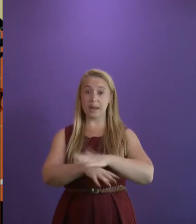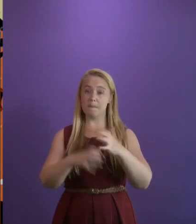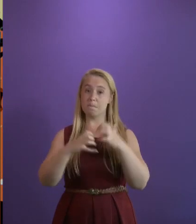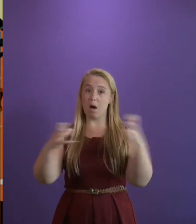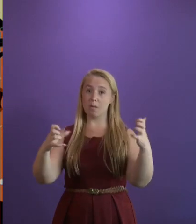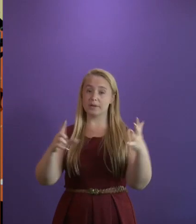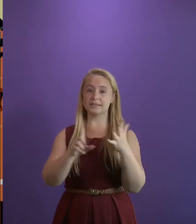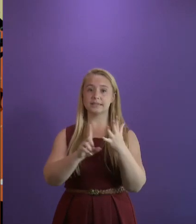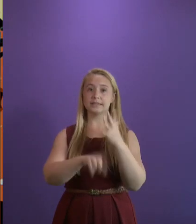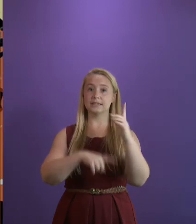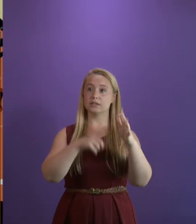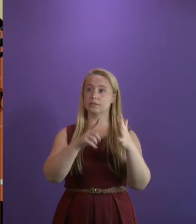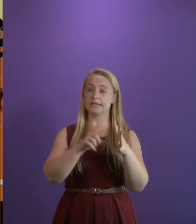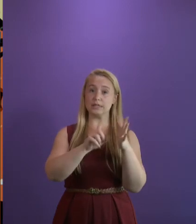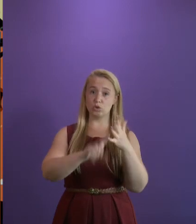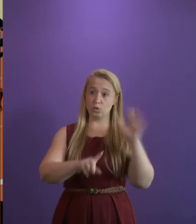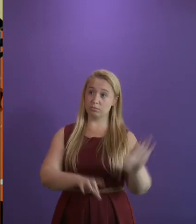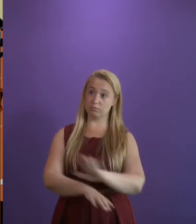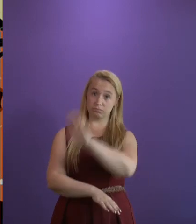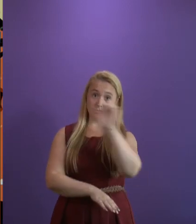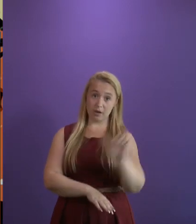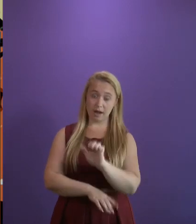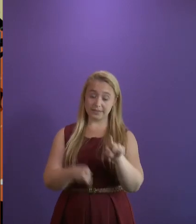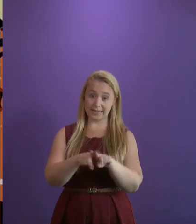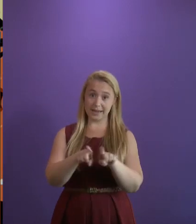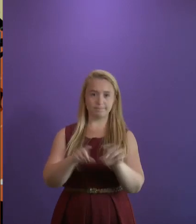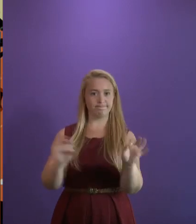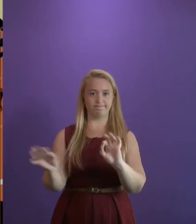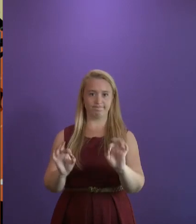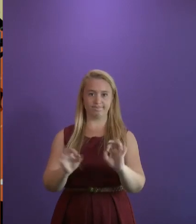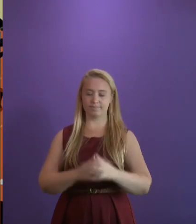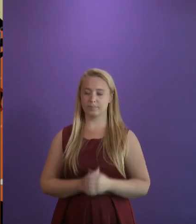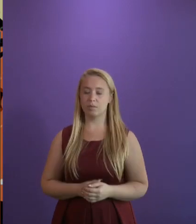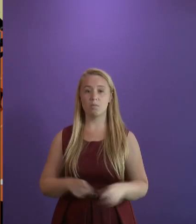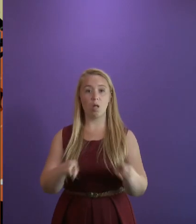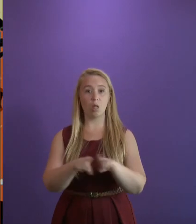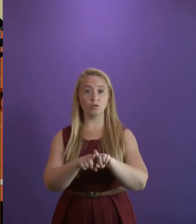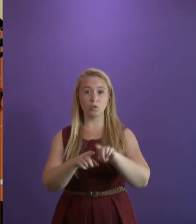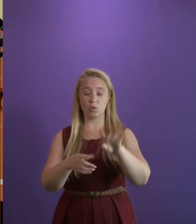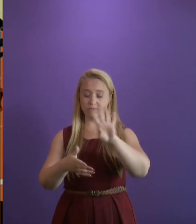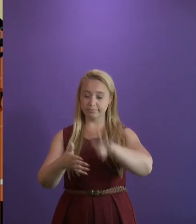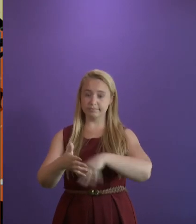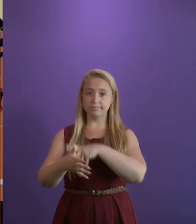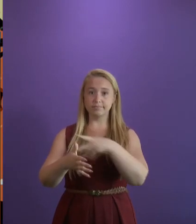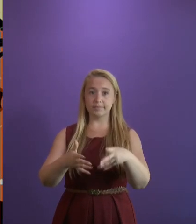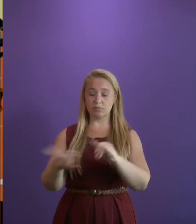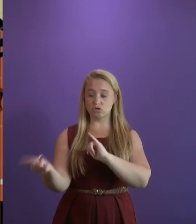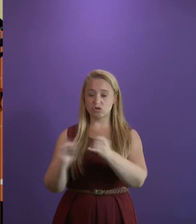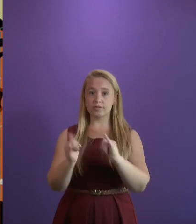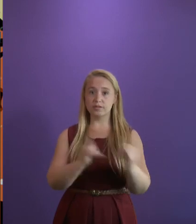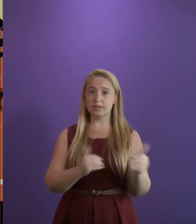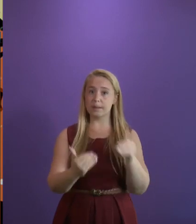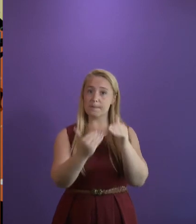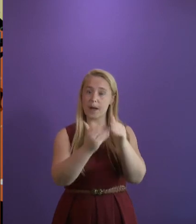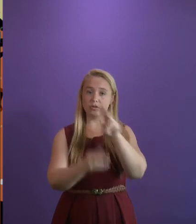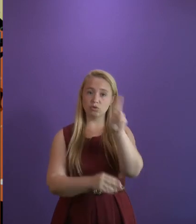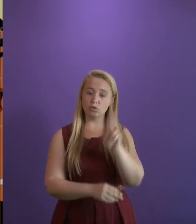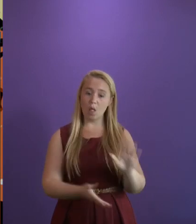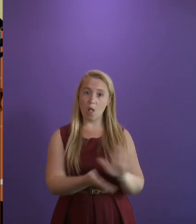Parliament. Parliamentary recess dates are mainly scheduled to fit in with school holidays, and there's a maternity mentoring